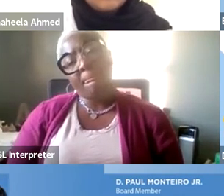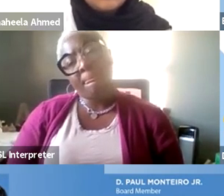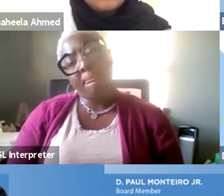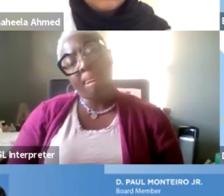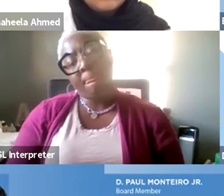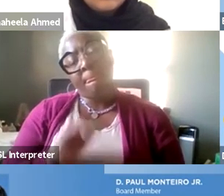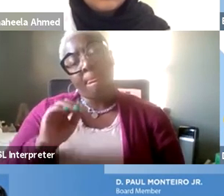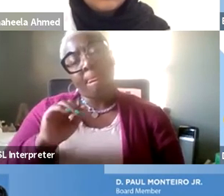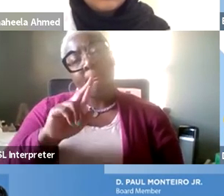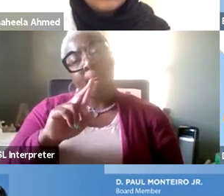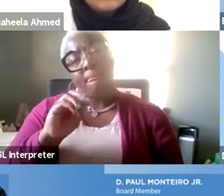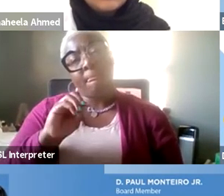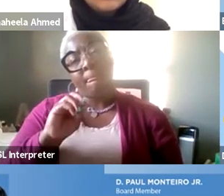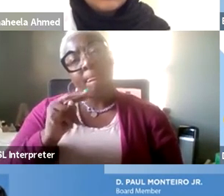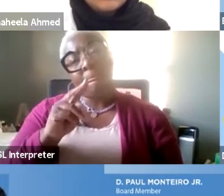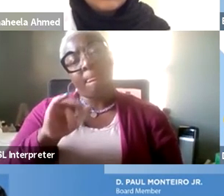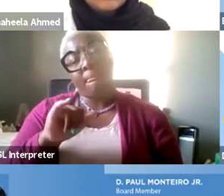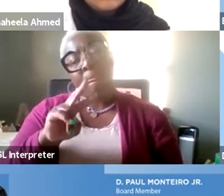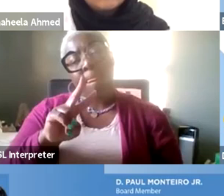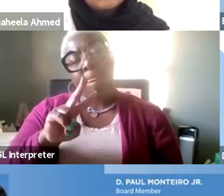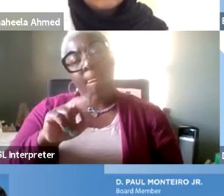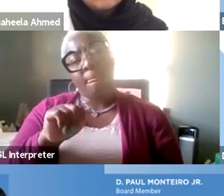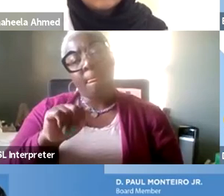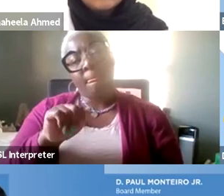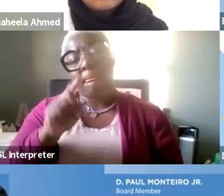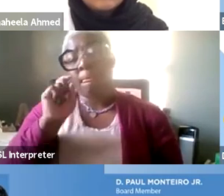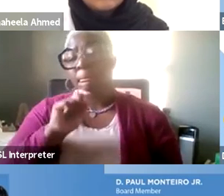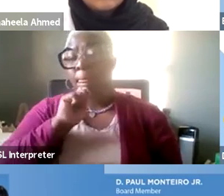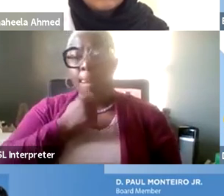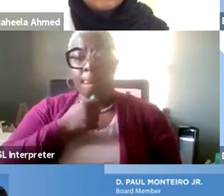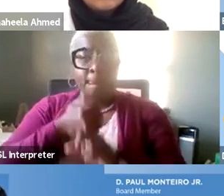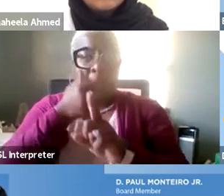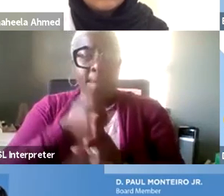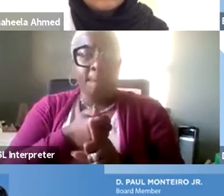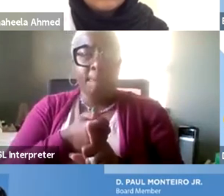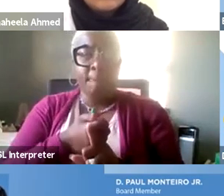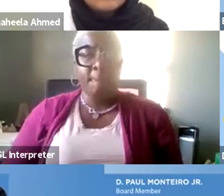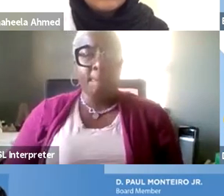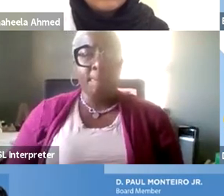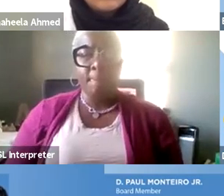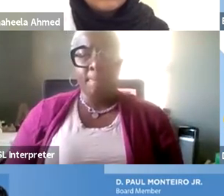Mr. Vaughn, I see your name, but you need to unmute yourself.